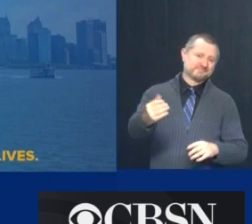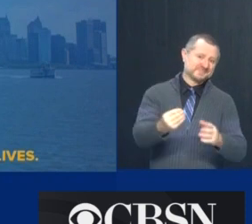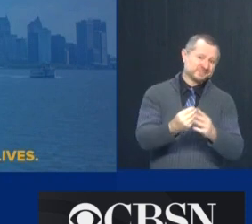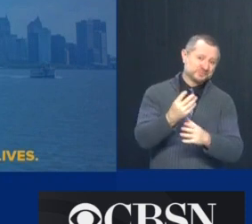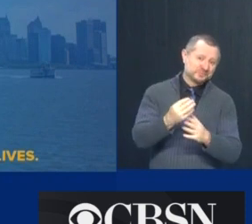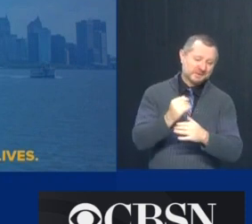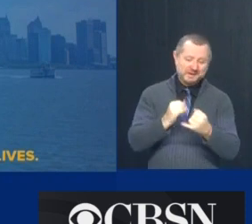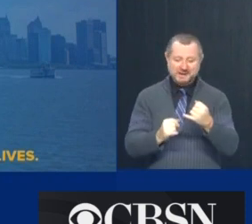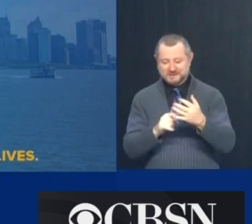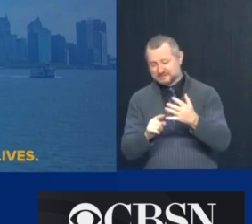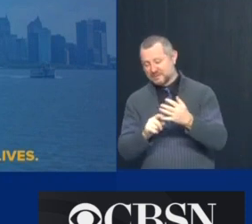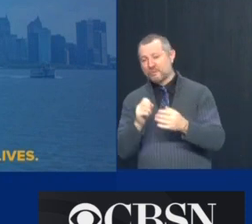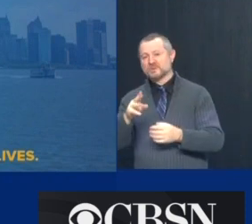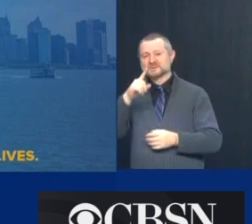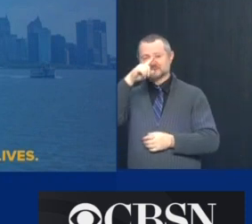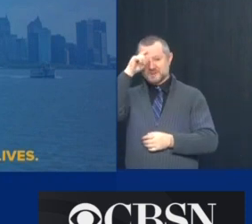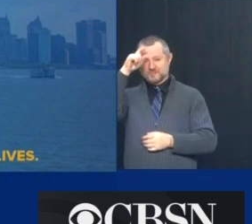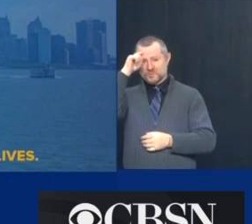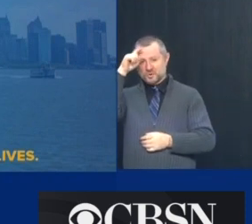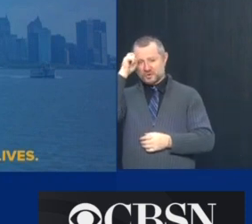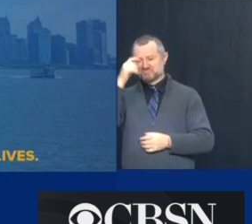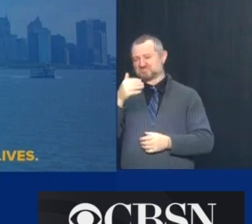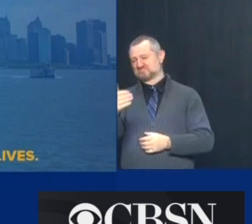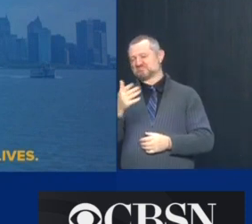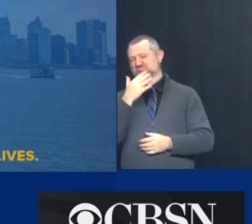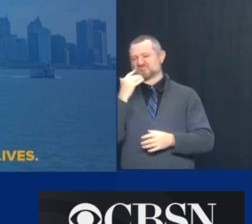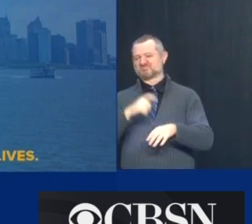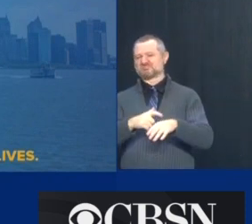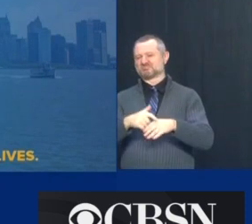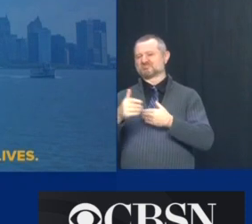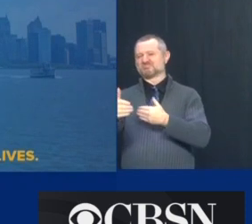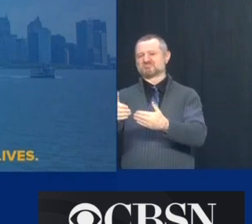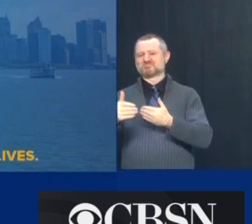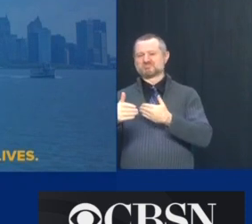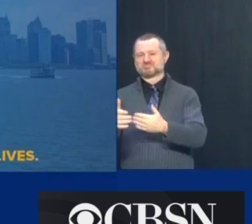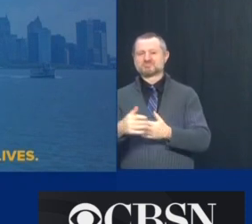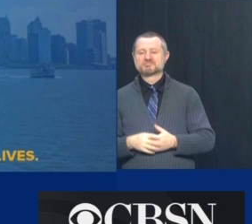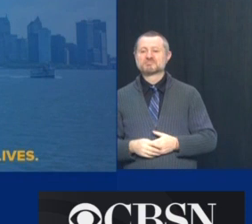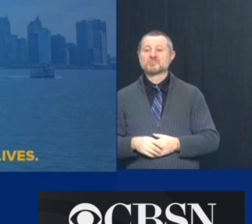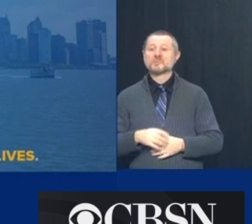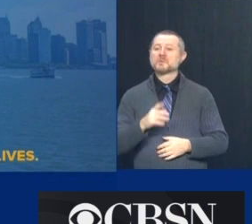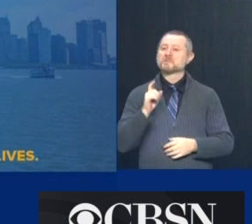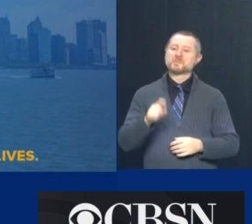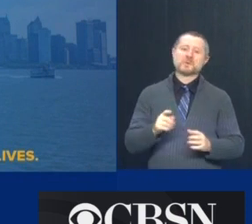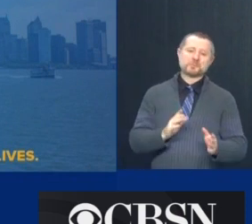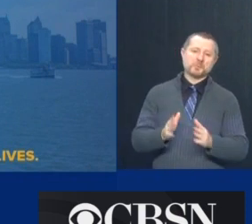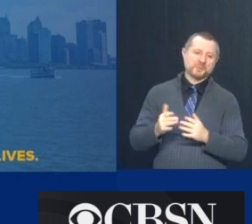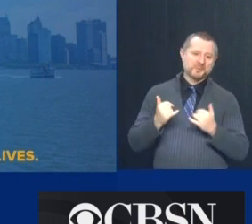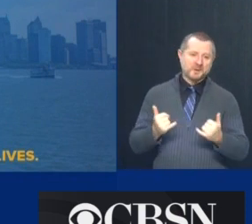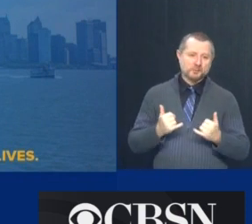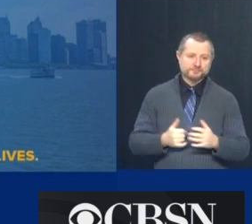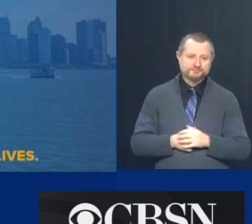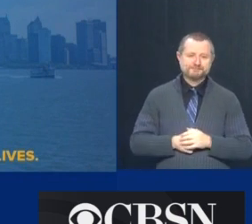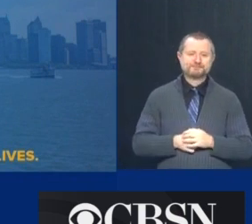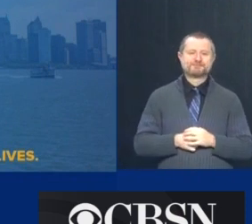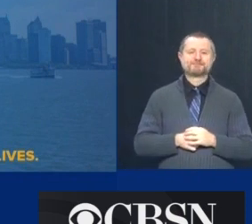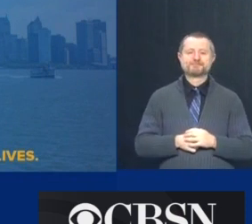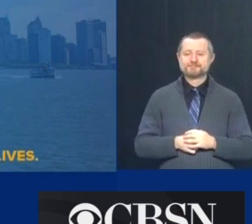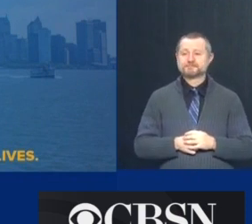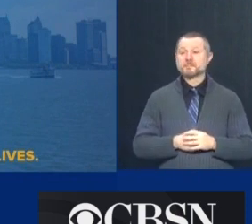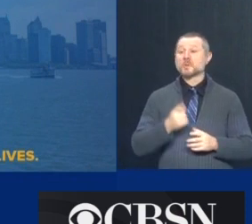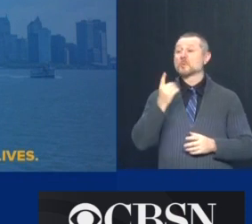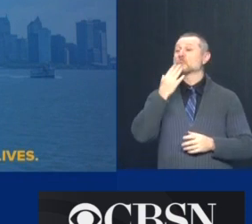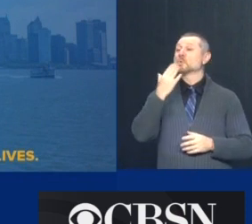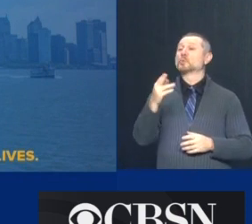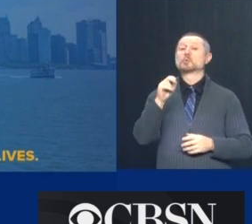the current rate, could change. So we have to settle in, but the good news is